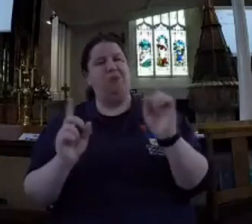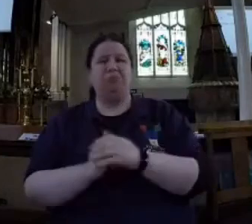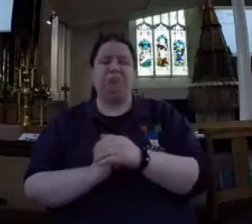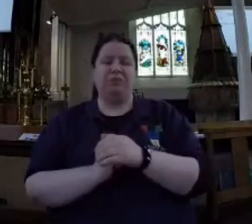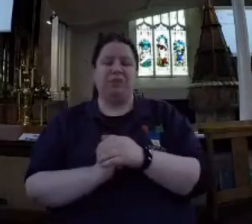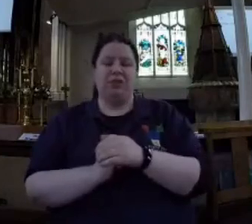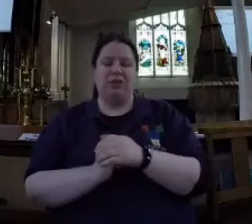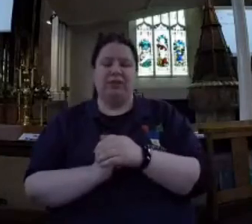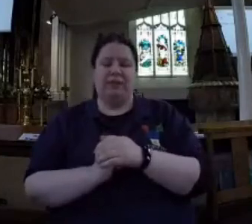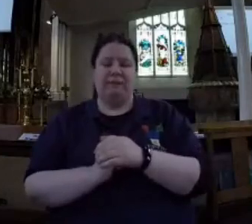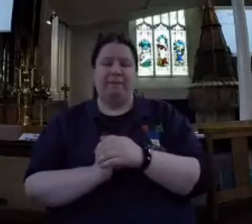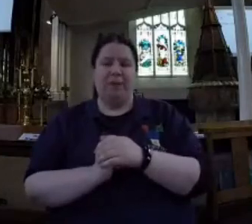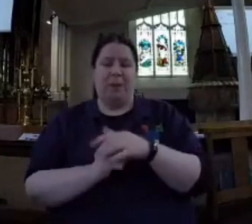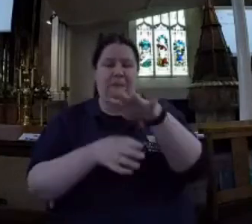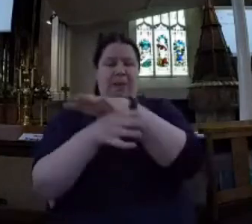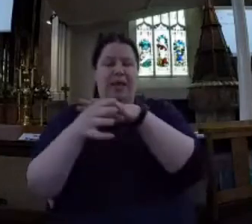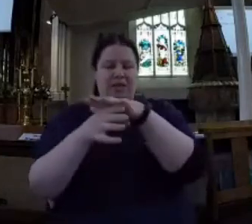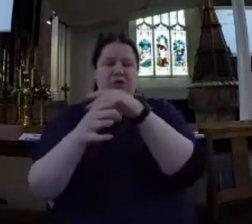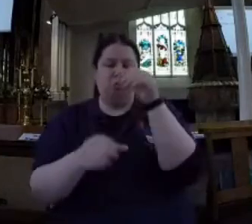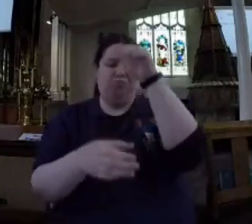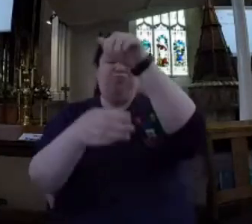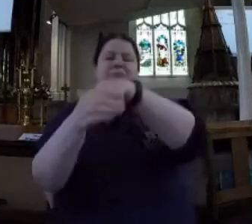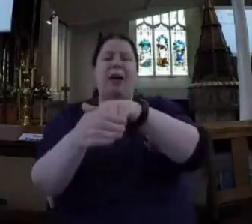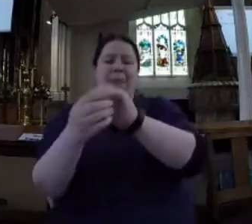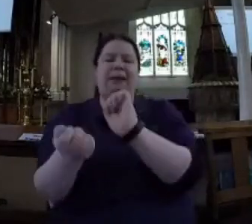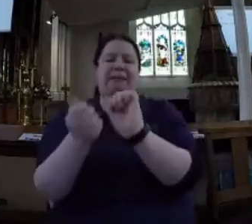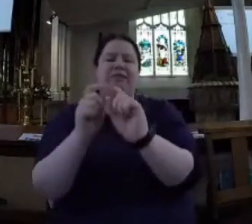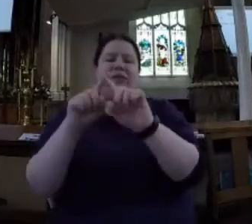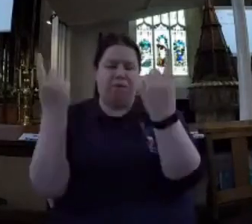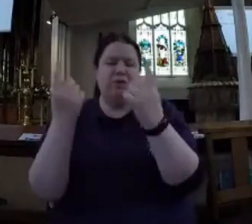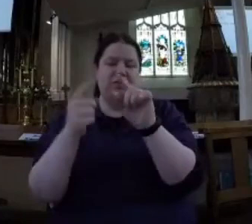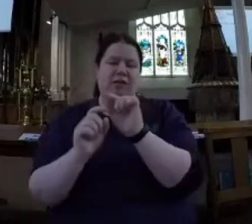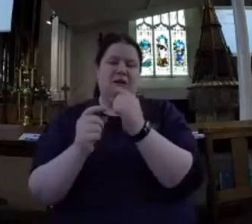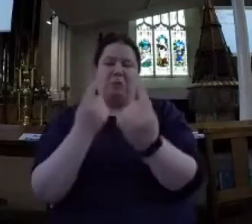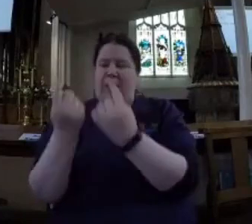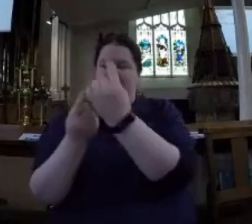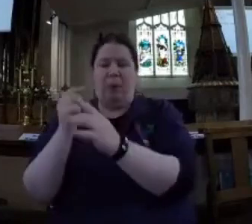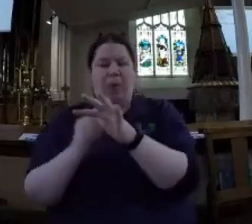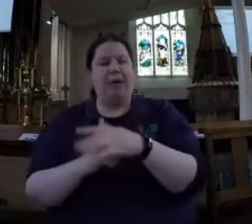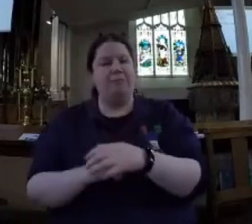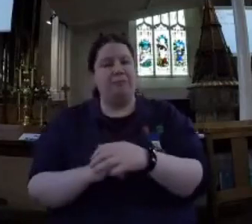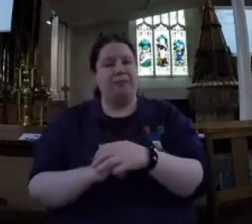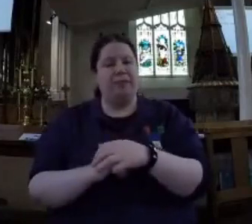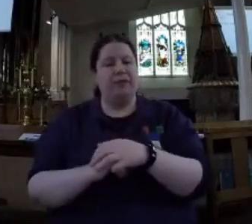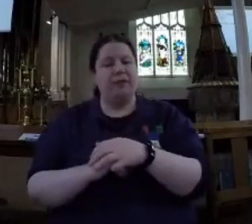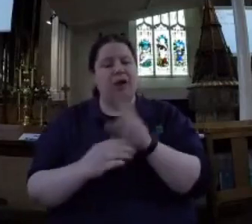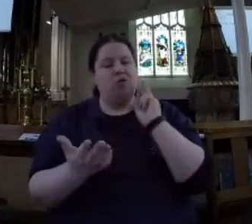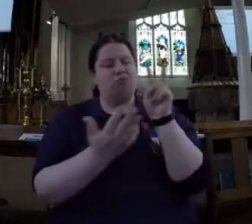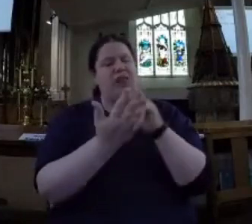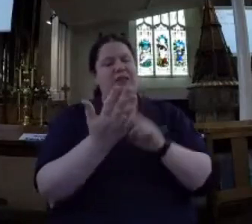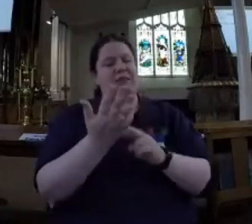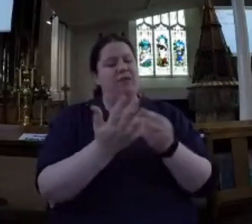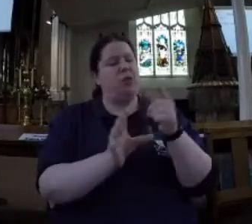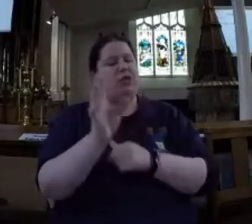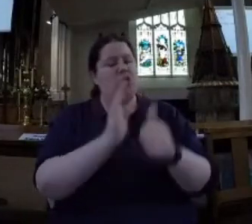your mission field, a place where you can make a difference. I read an account a number of years ago, and it has always stuck in my